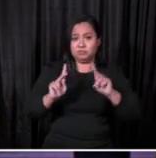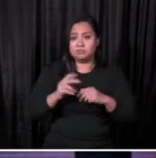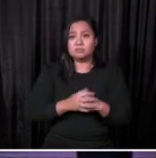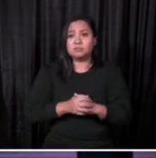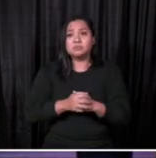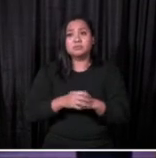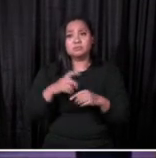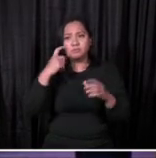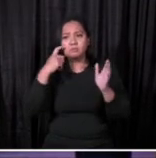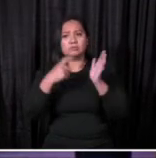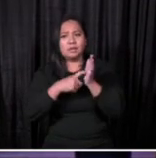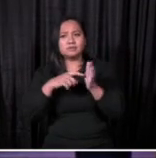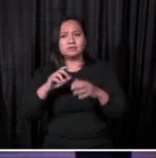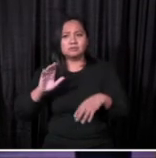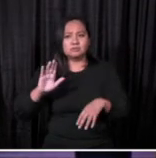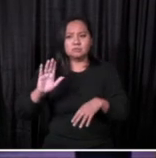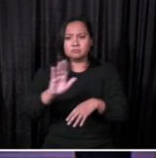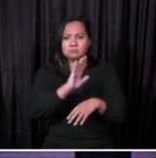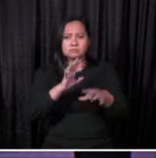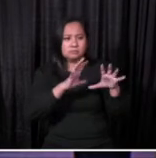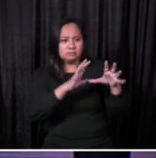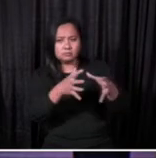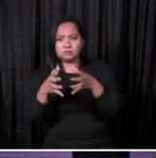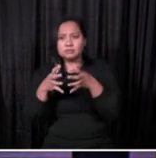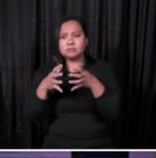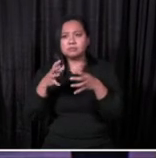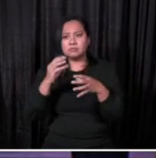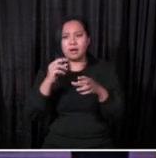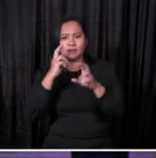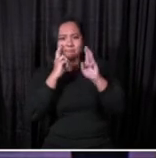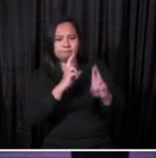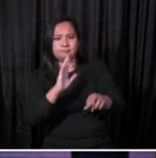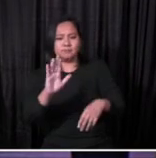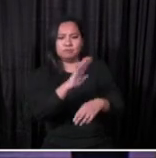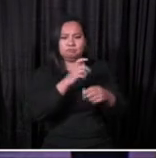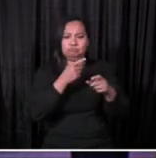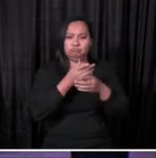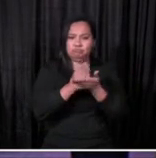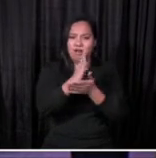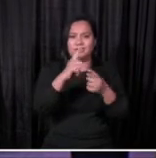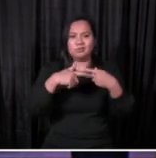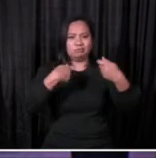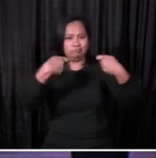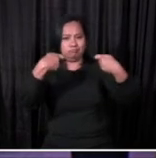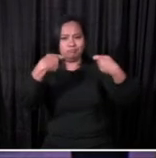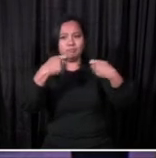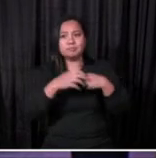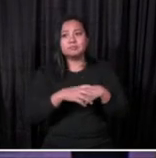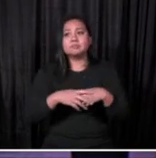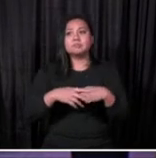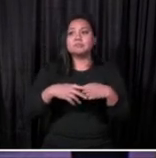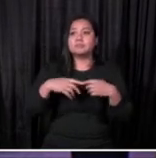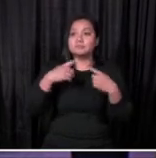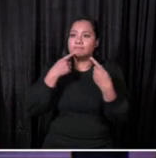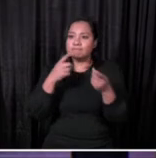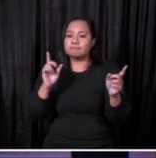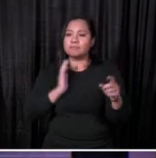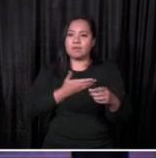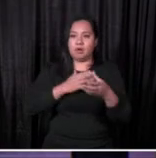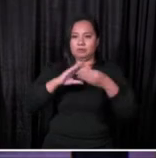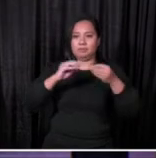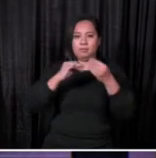and respect their sovereignty. By offering this land acknowledgement, we affirm the university's commitment to